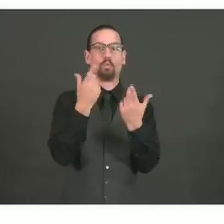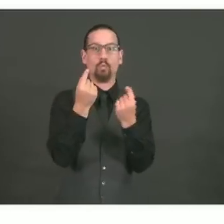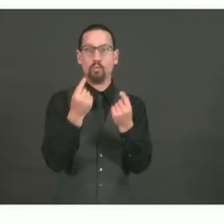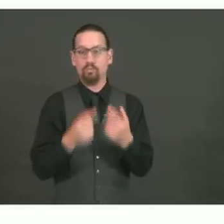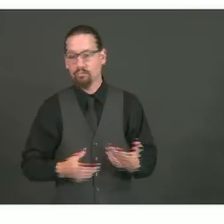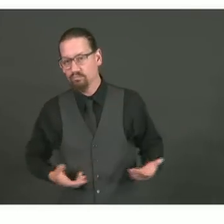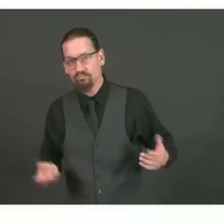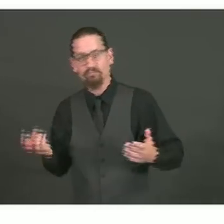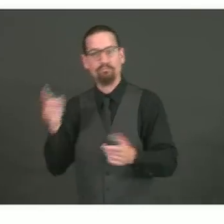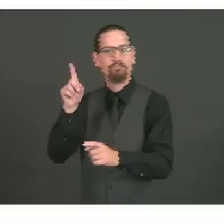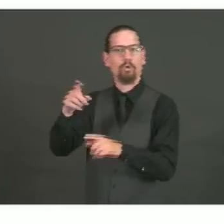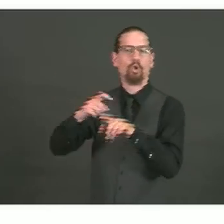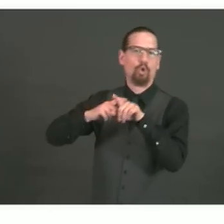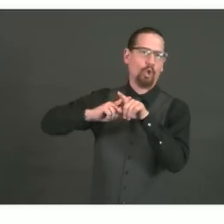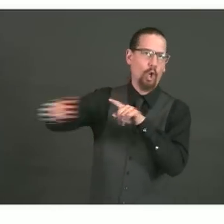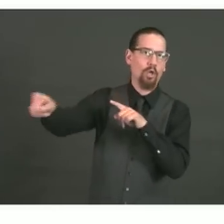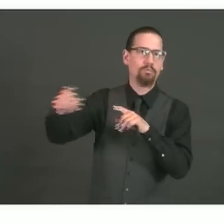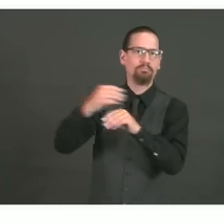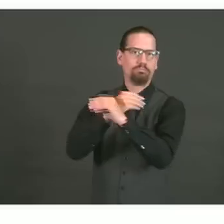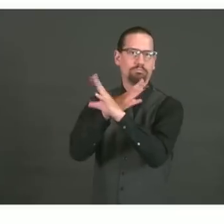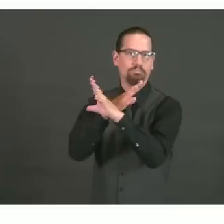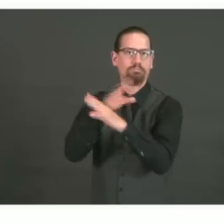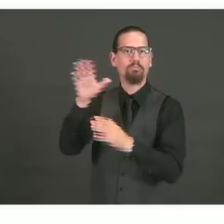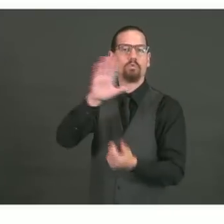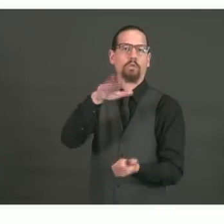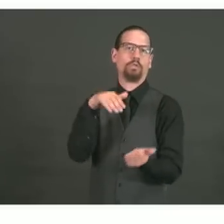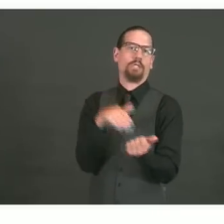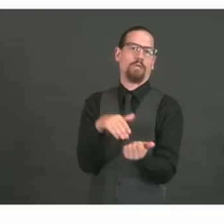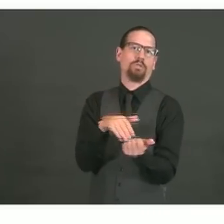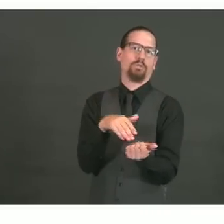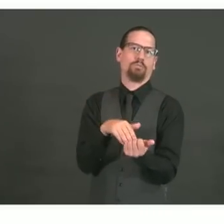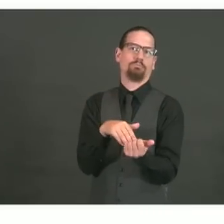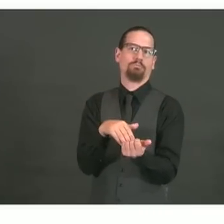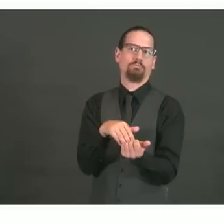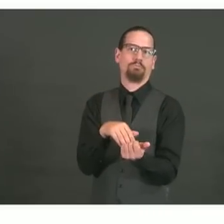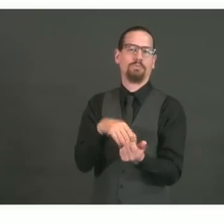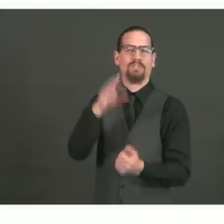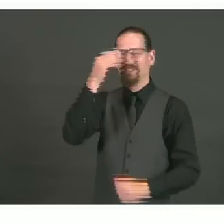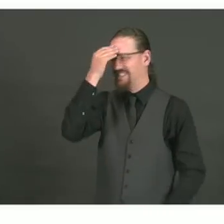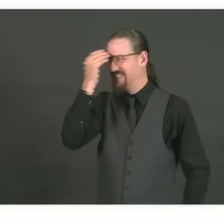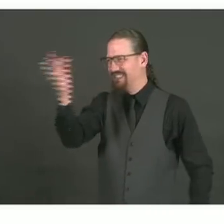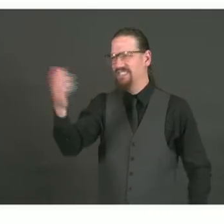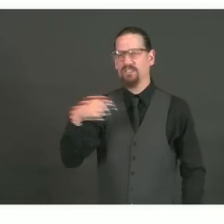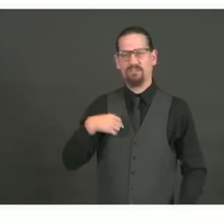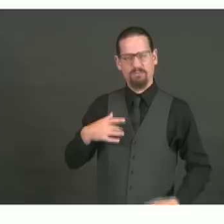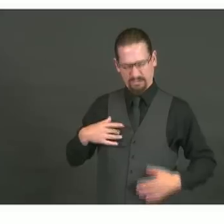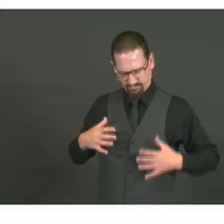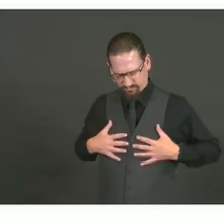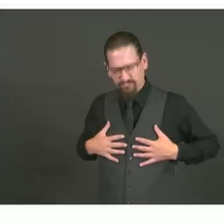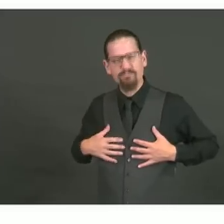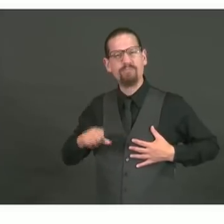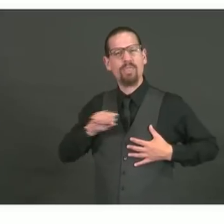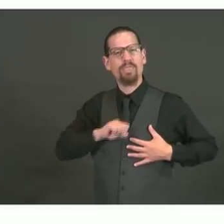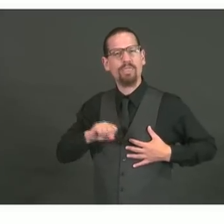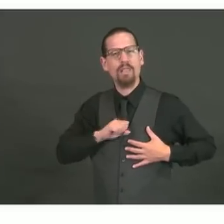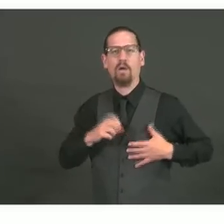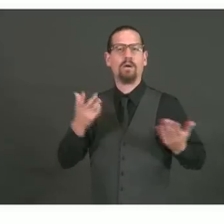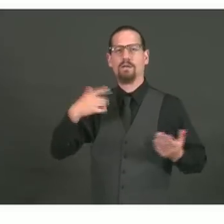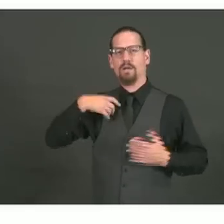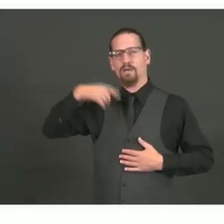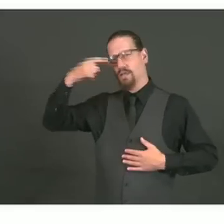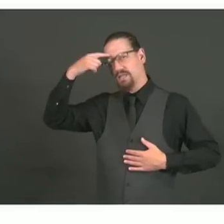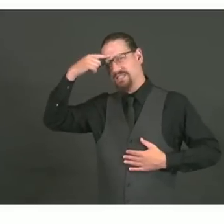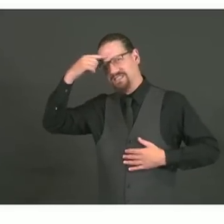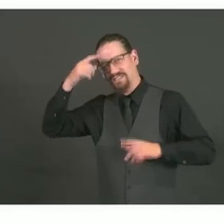your doctor. If you call your doctor and say, I have a fever, I have the chills, I have a headache, I'm coughing, I want